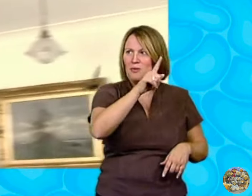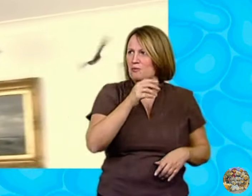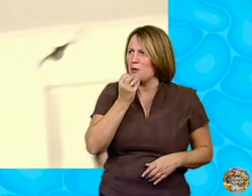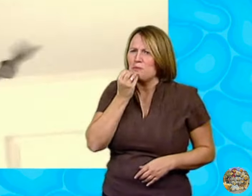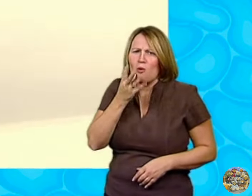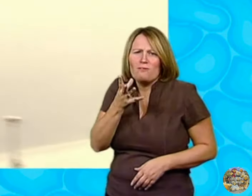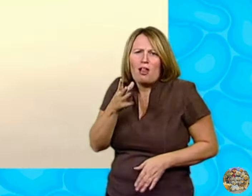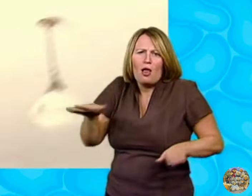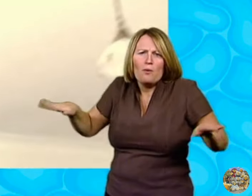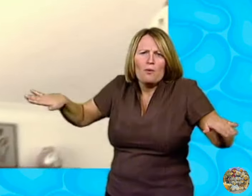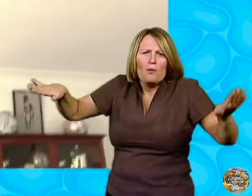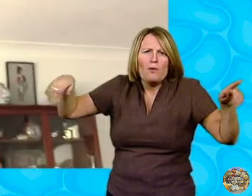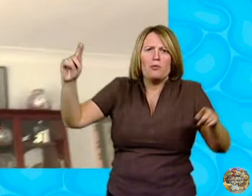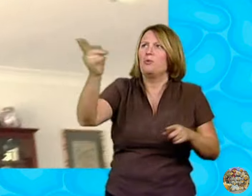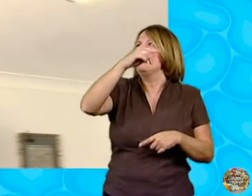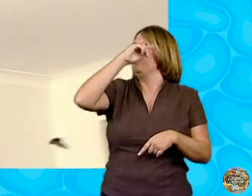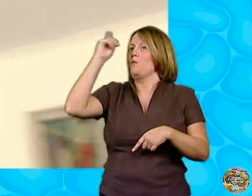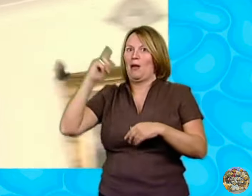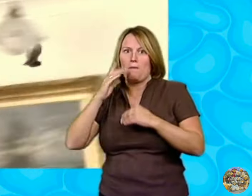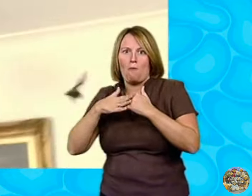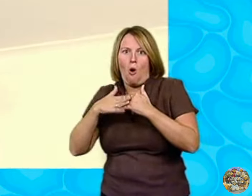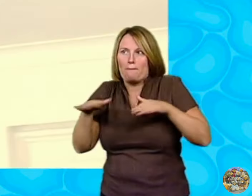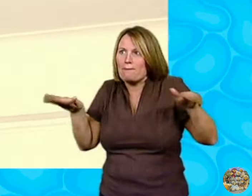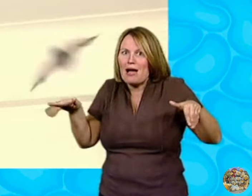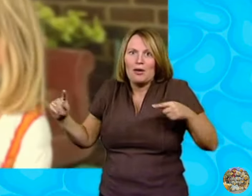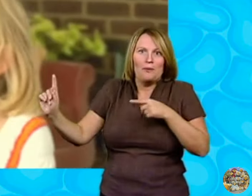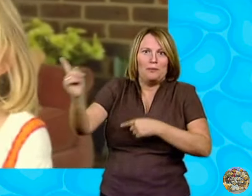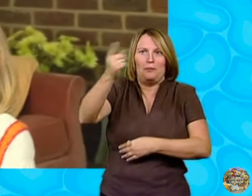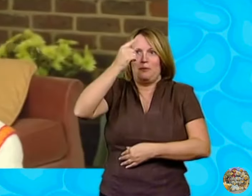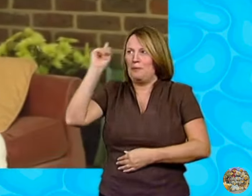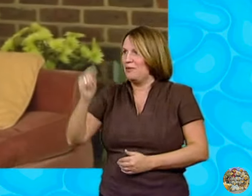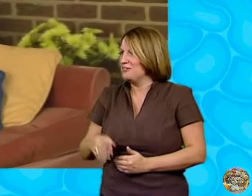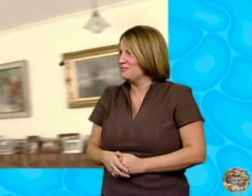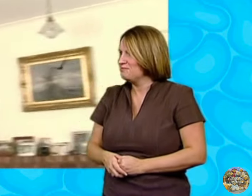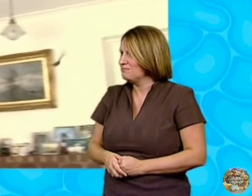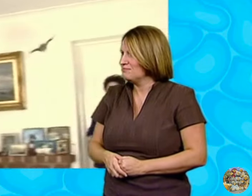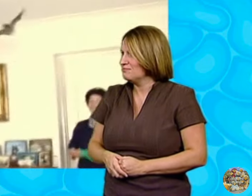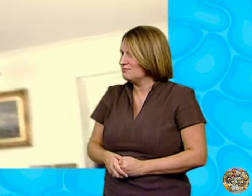Swooping round and round. It's beautiful.